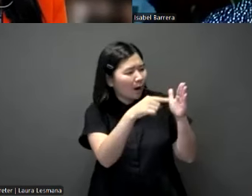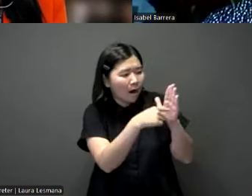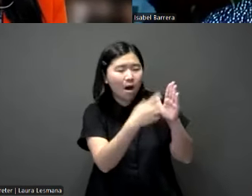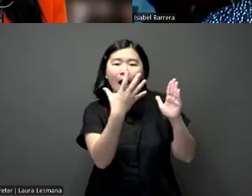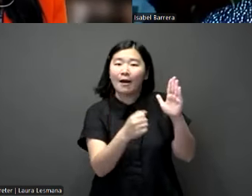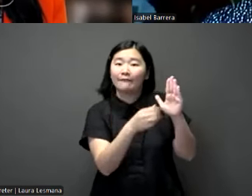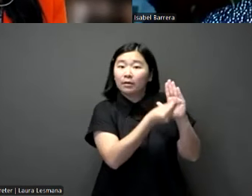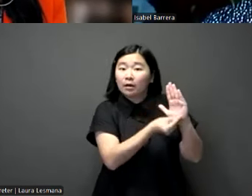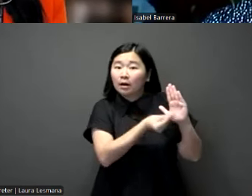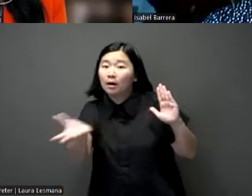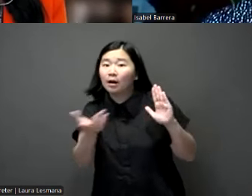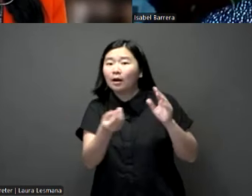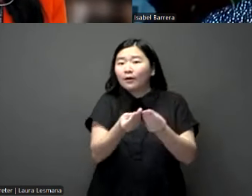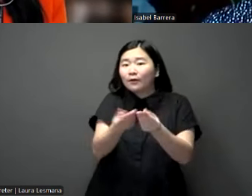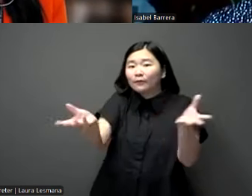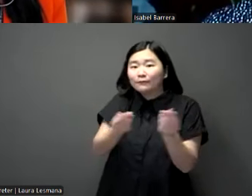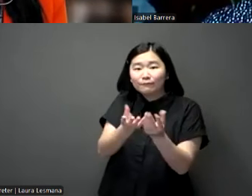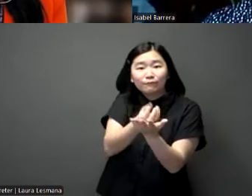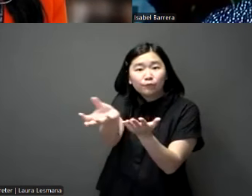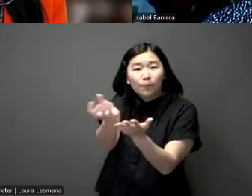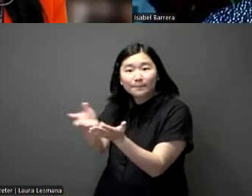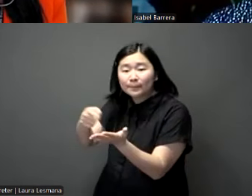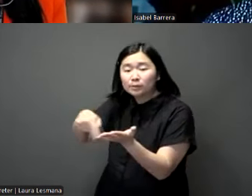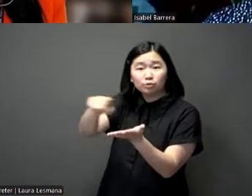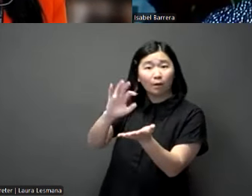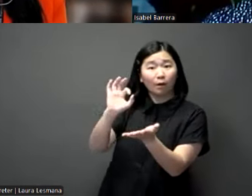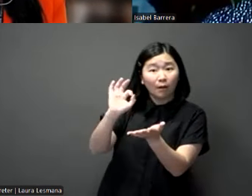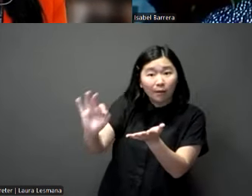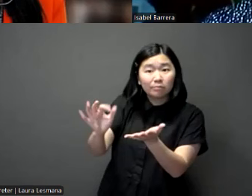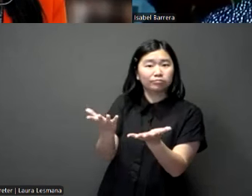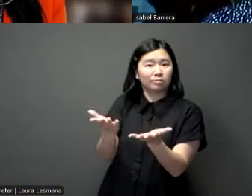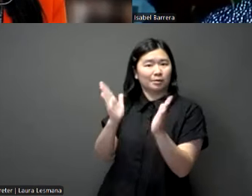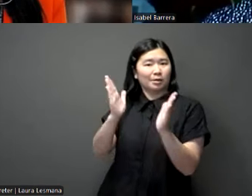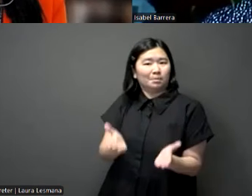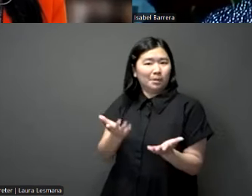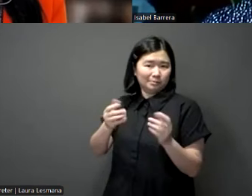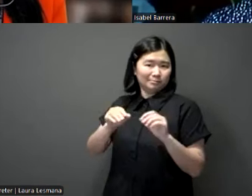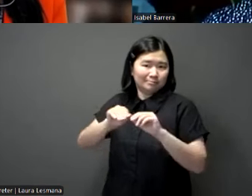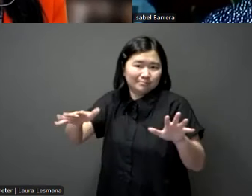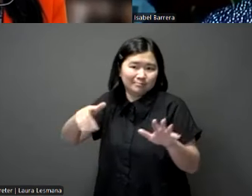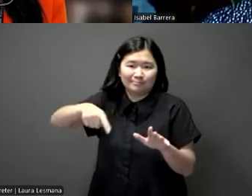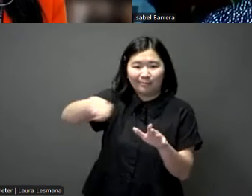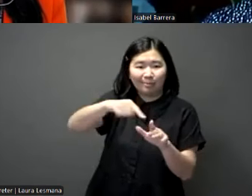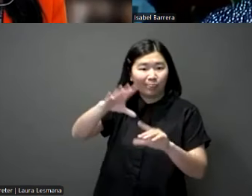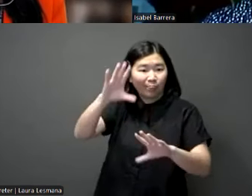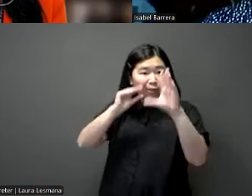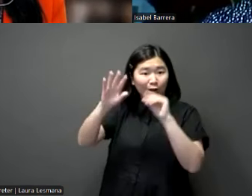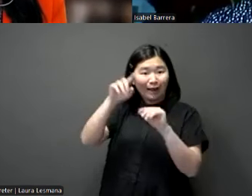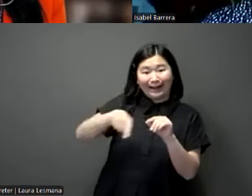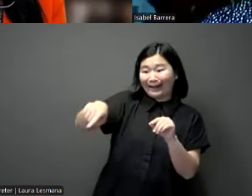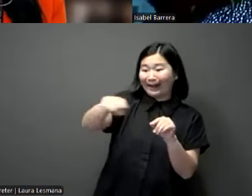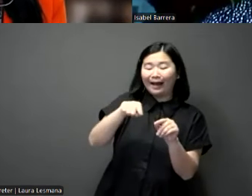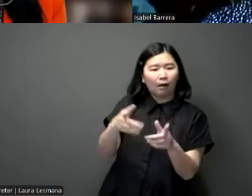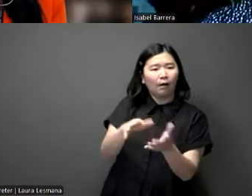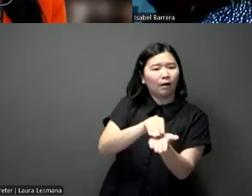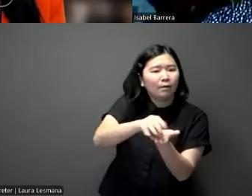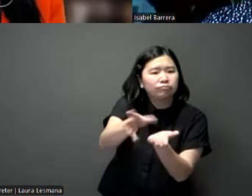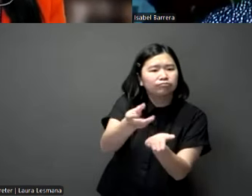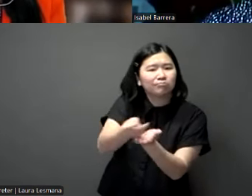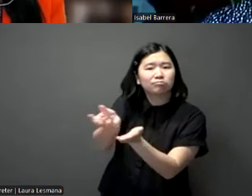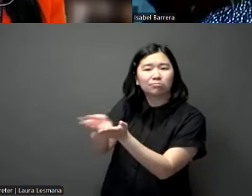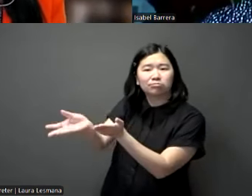as Gina said, by people from the different sub-level areas. We